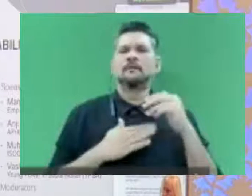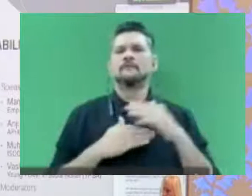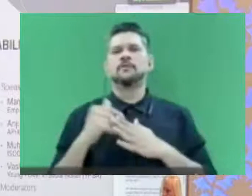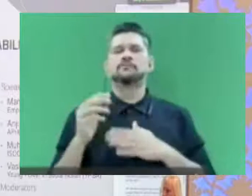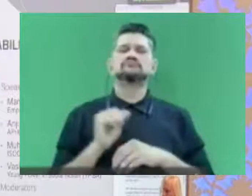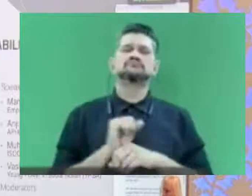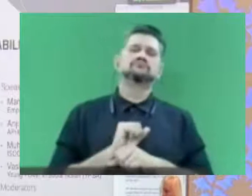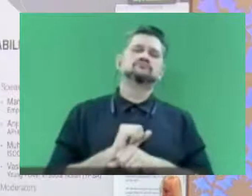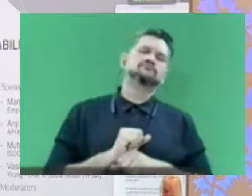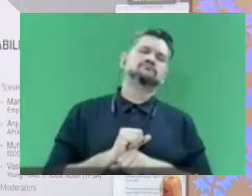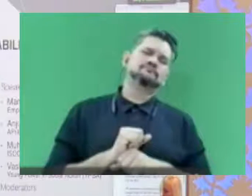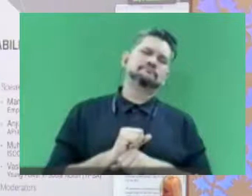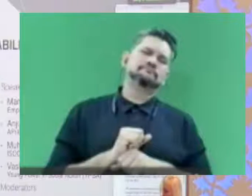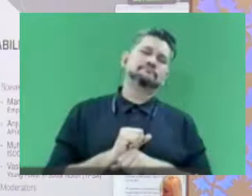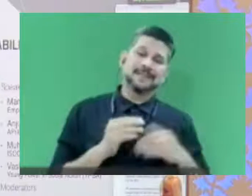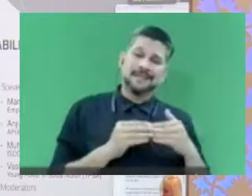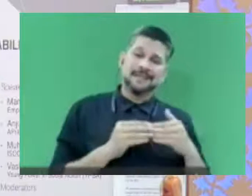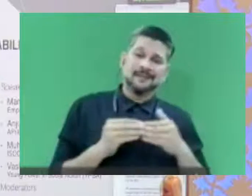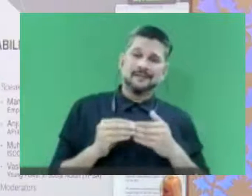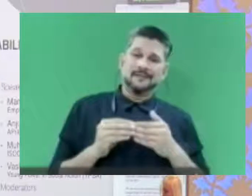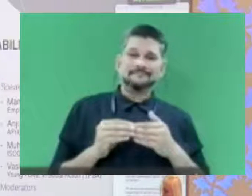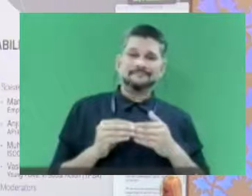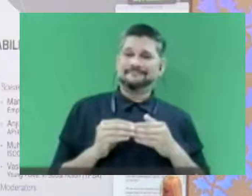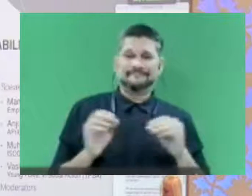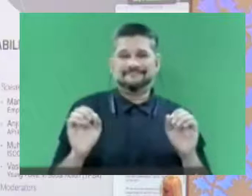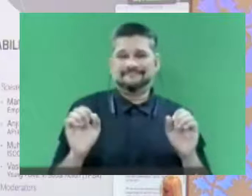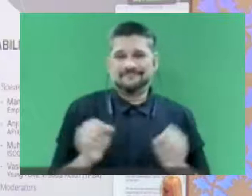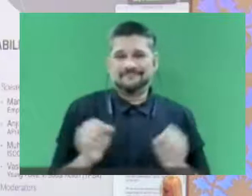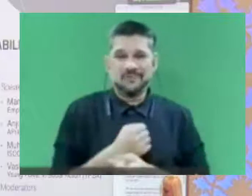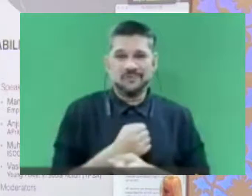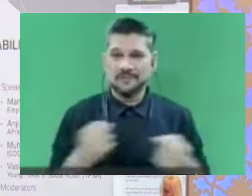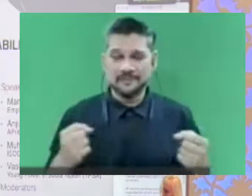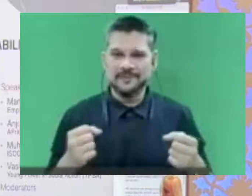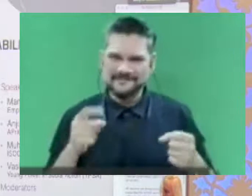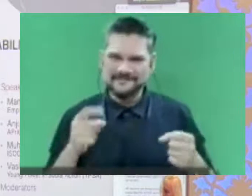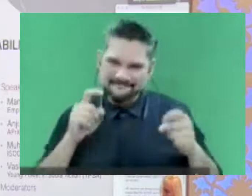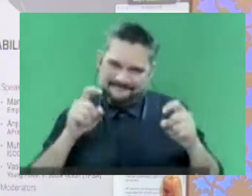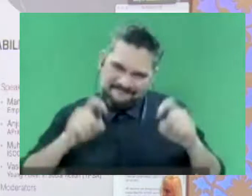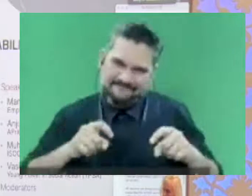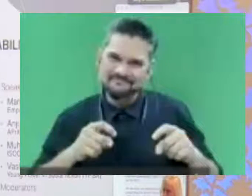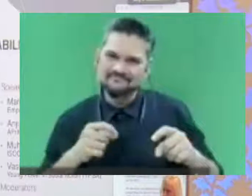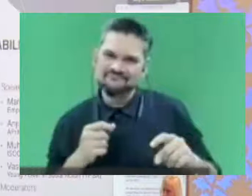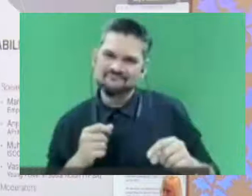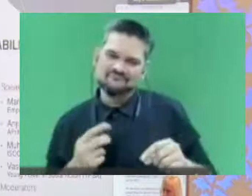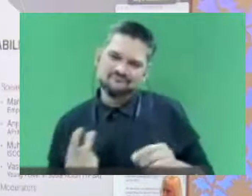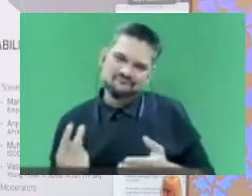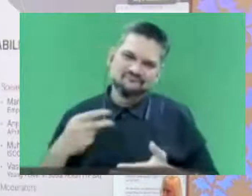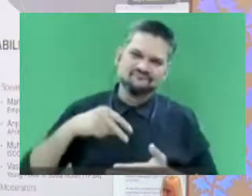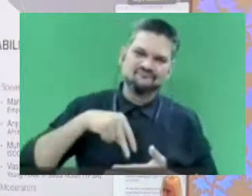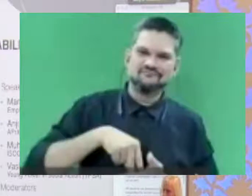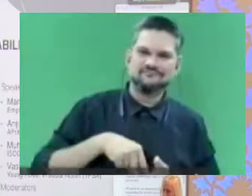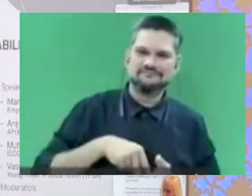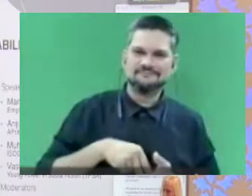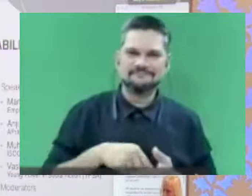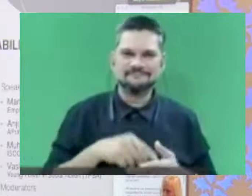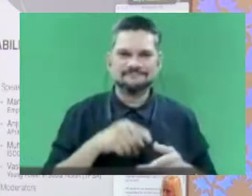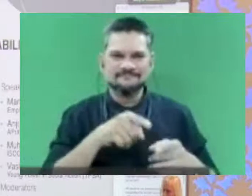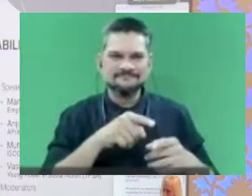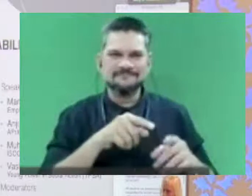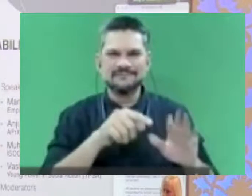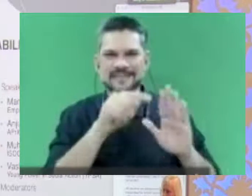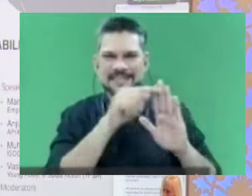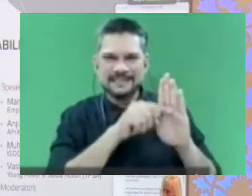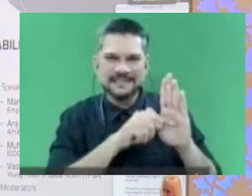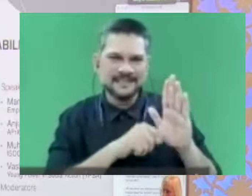comfort zone, challenging the established norms, and telling people that there are certain things